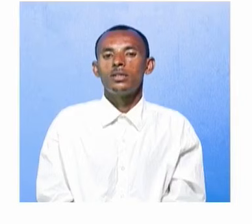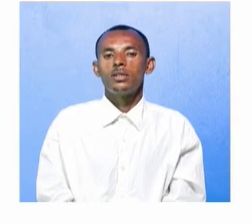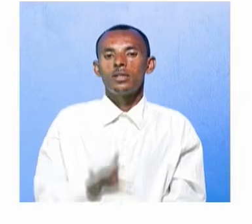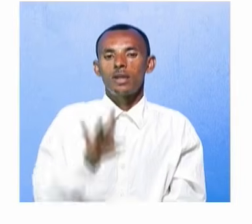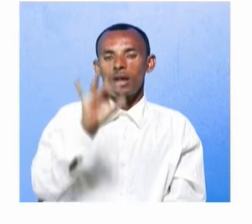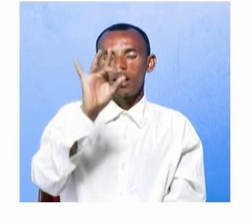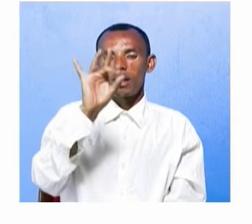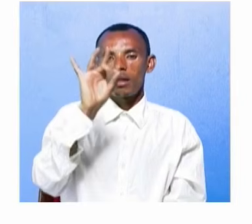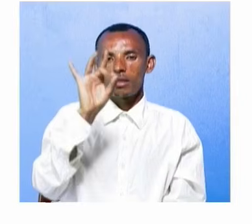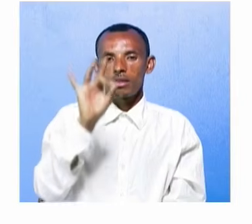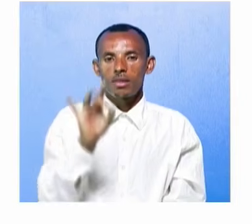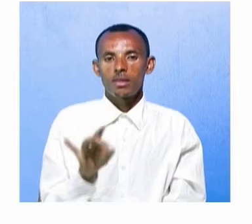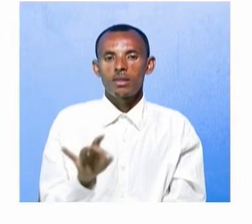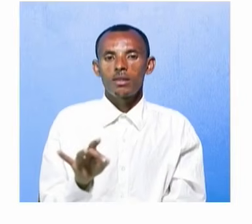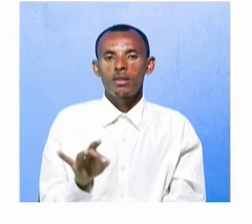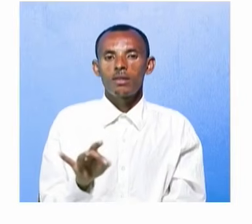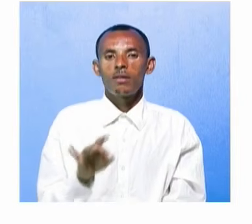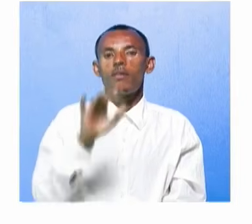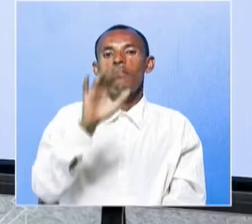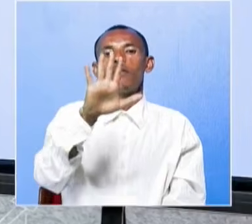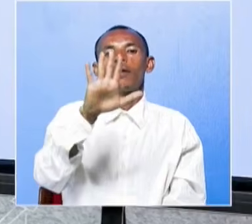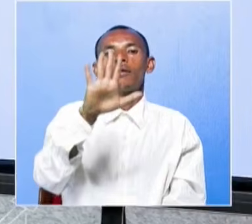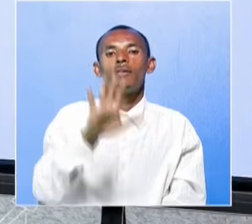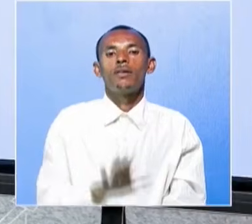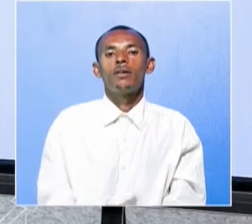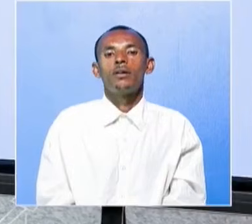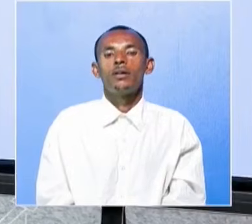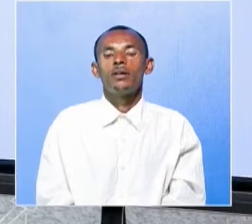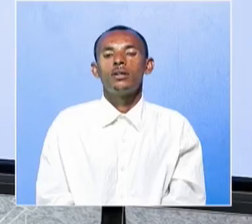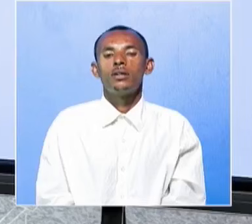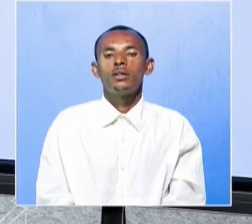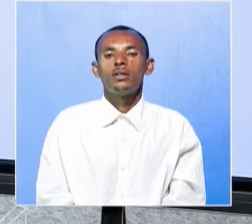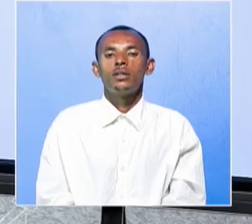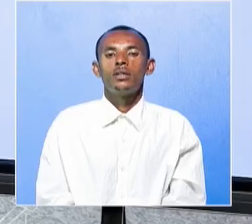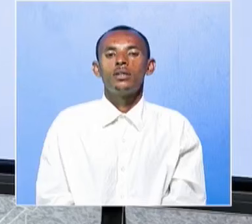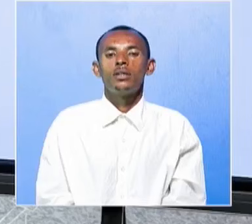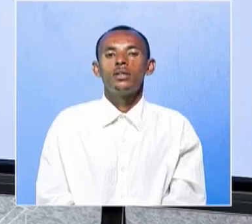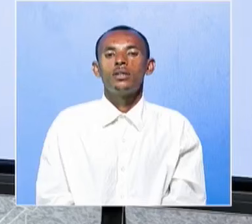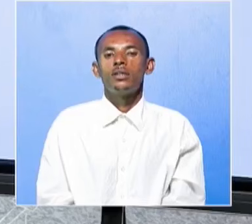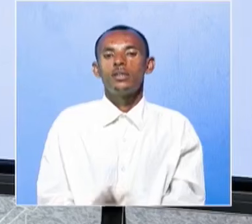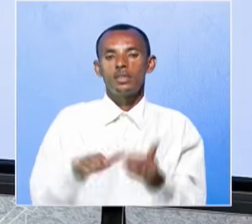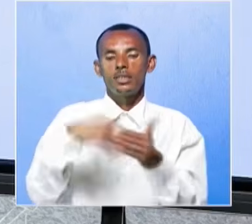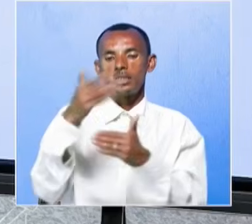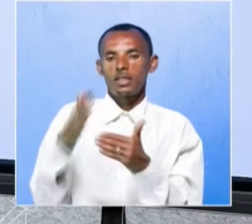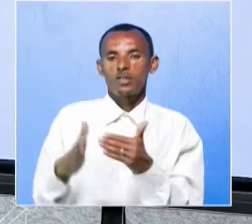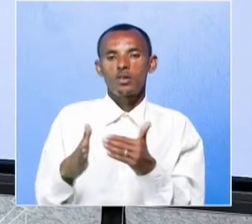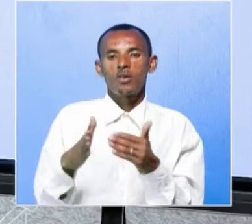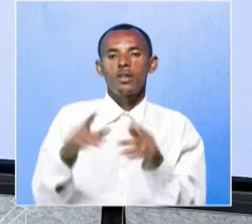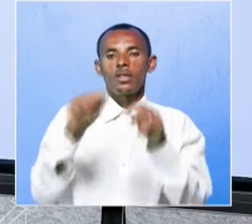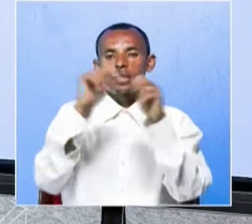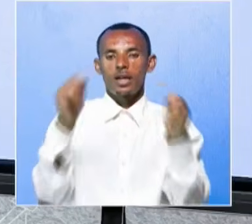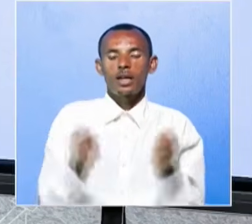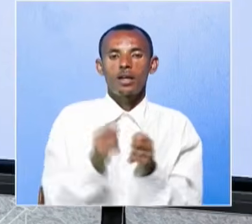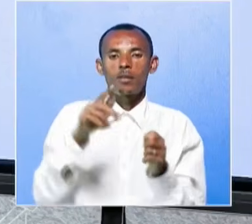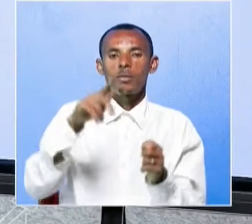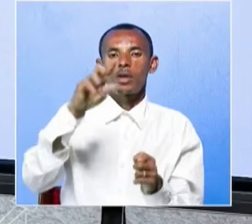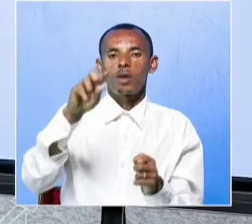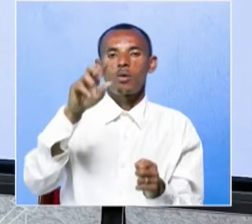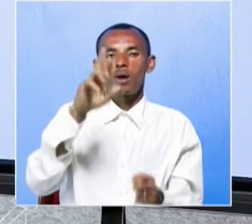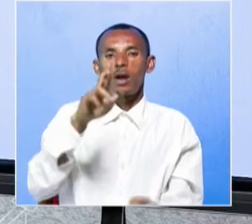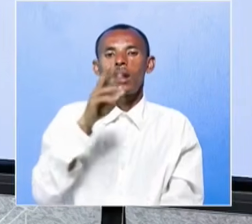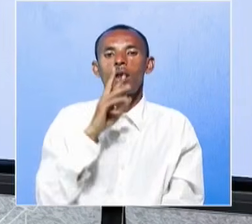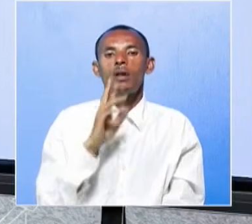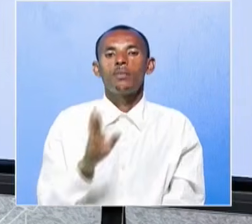8, say this is 5, okay, and the sides of triangle PQR